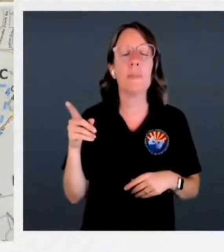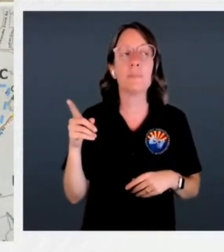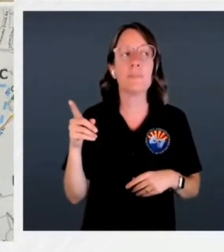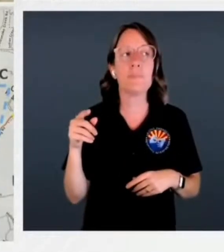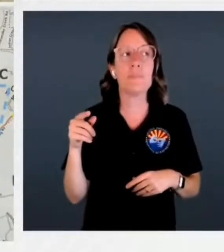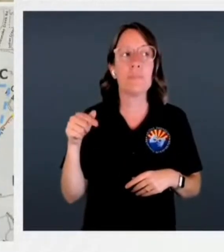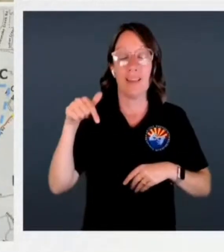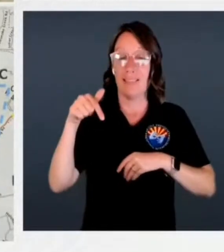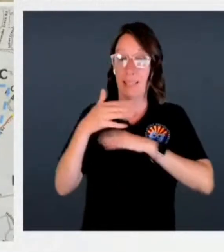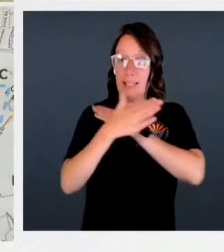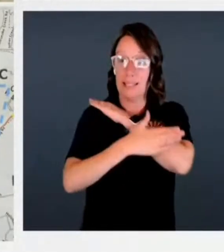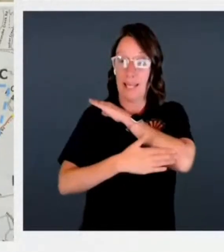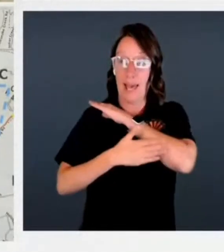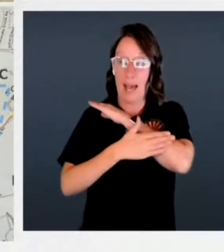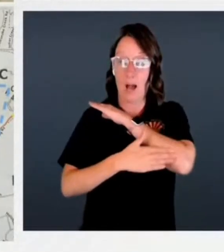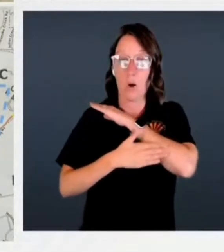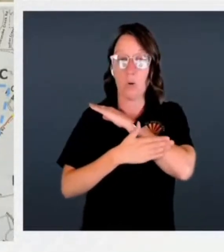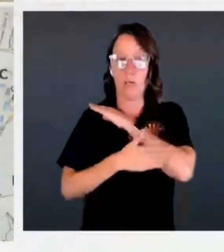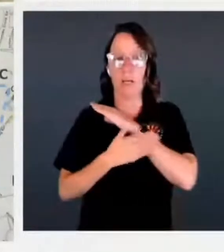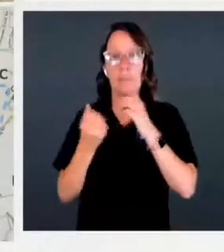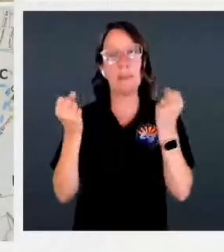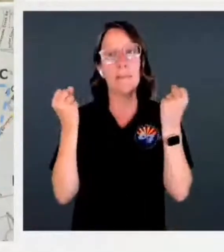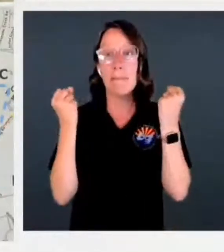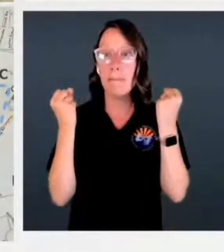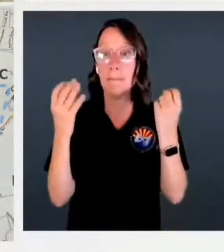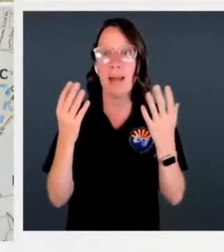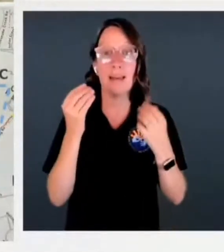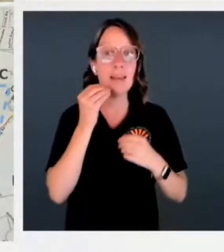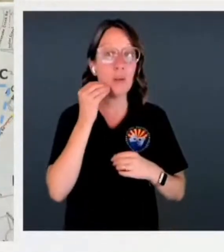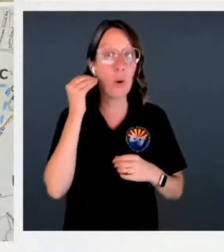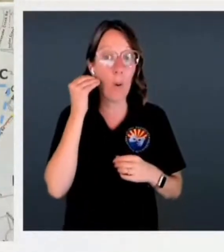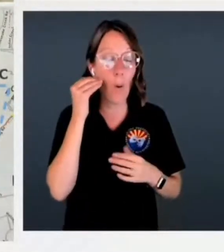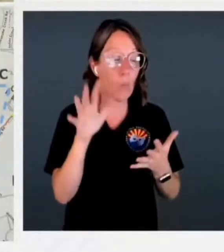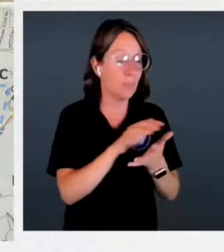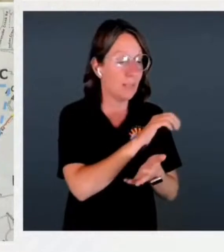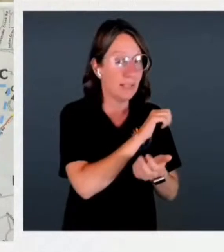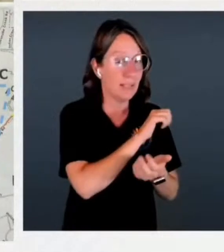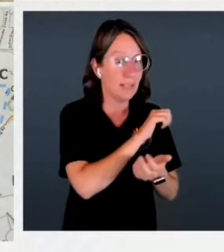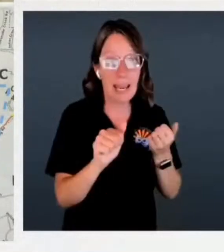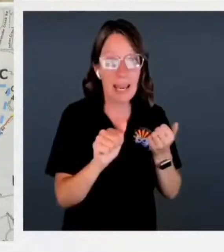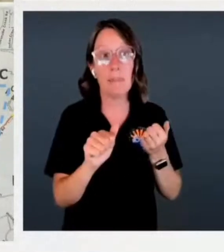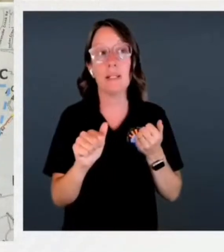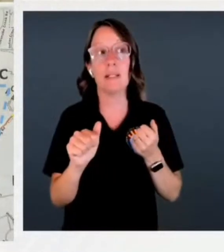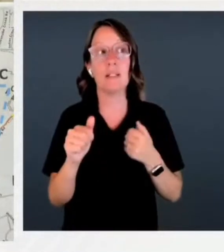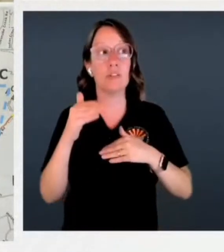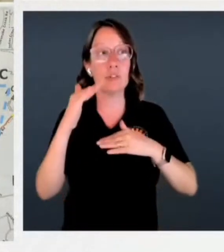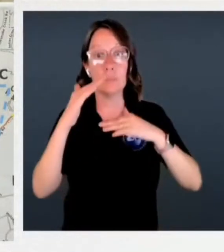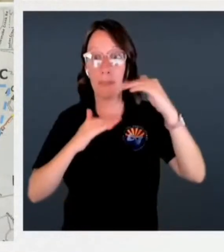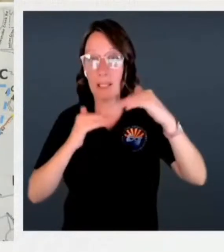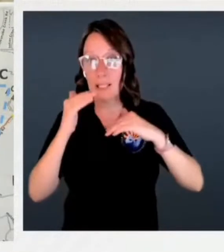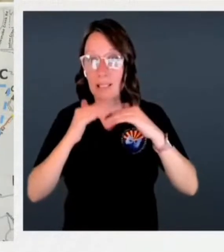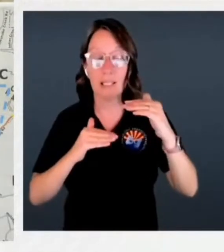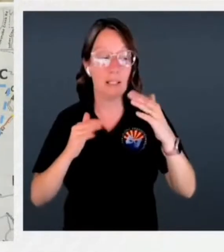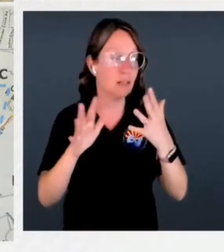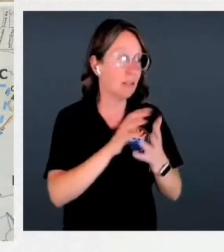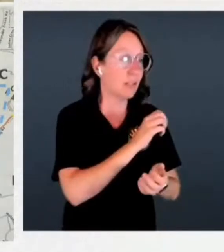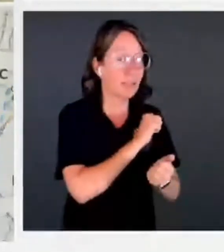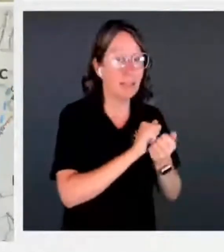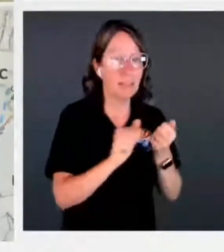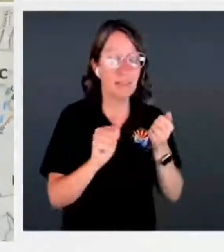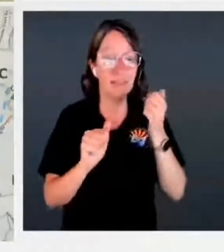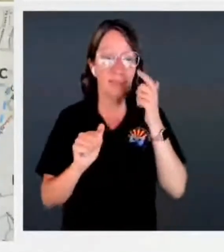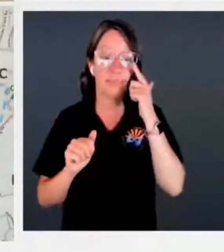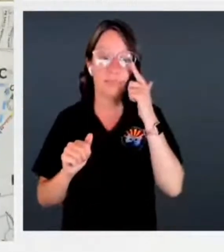because of the number of homes we've lost and structures and that kind, to reduce the length of time to rebuild, is we